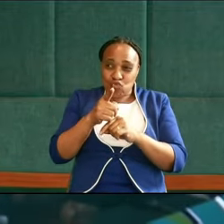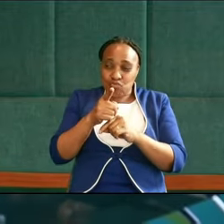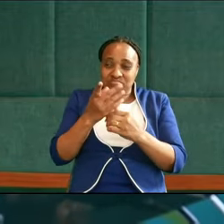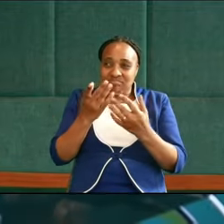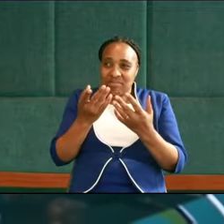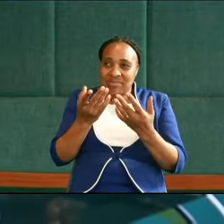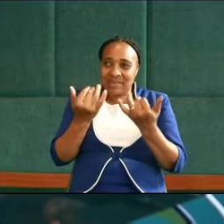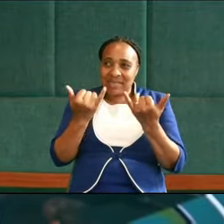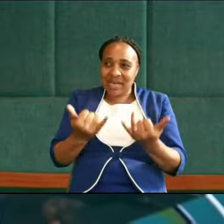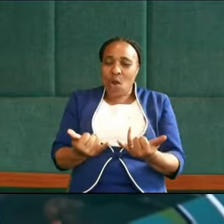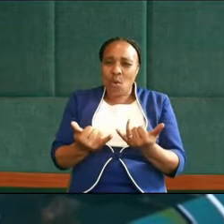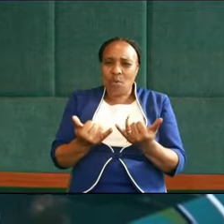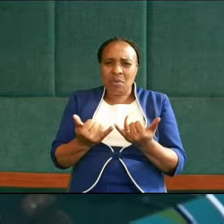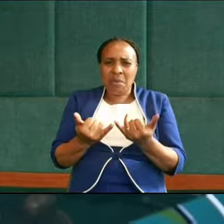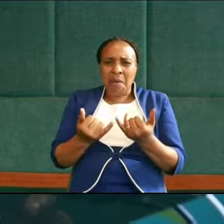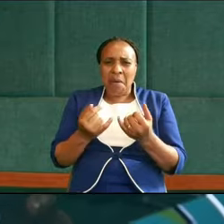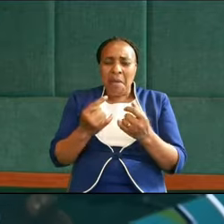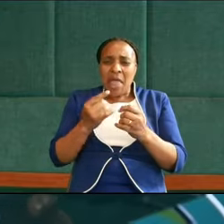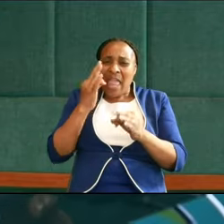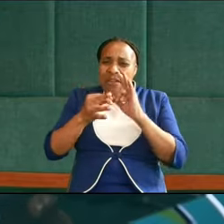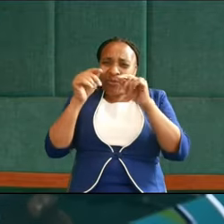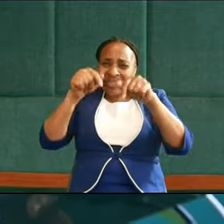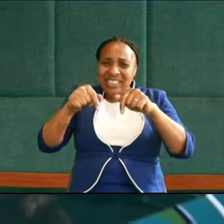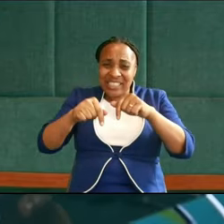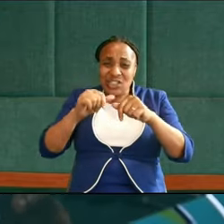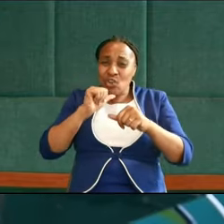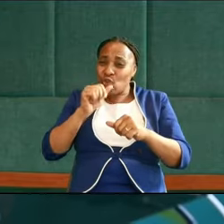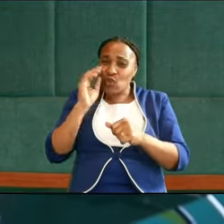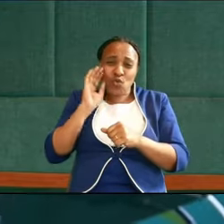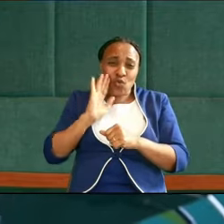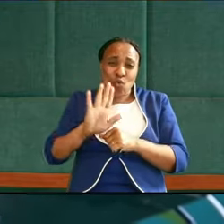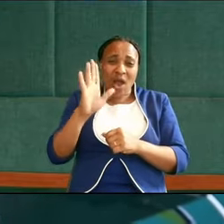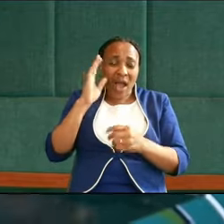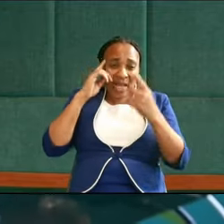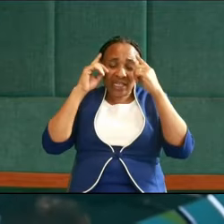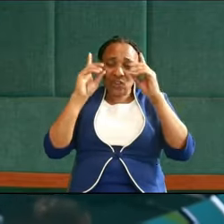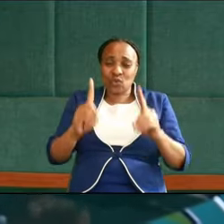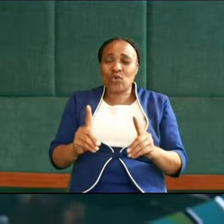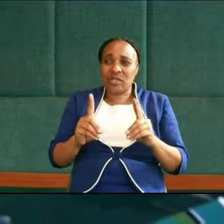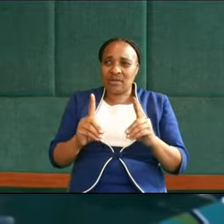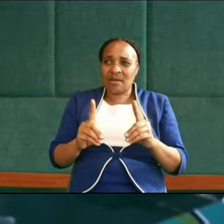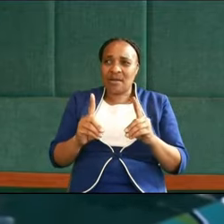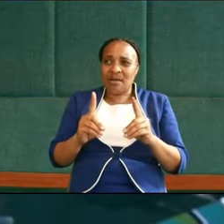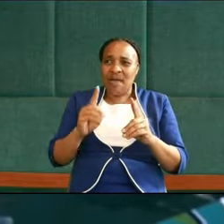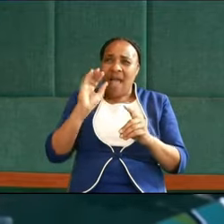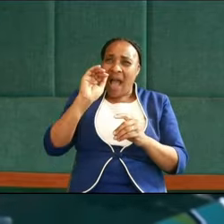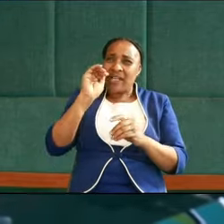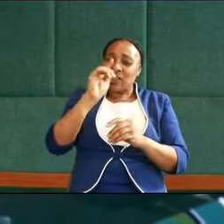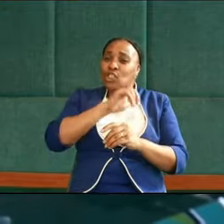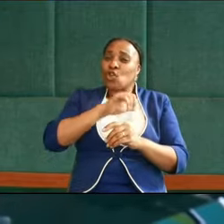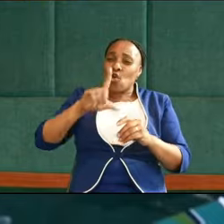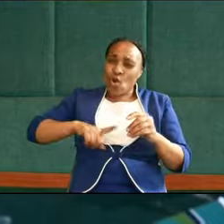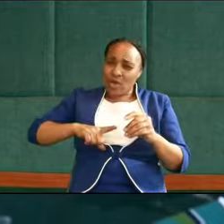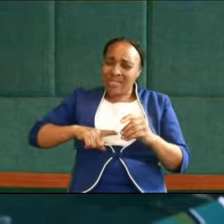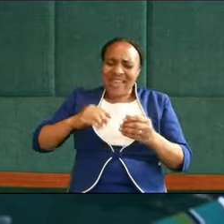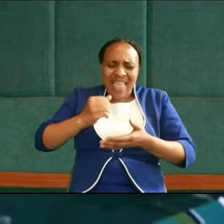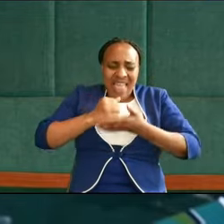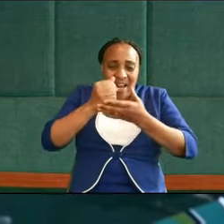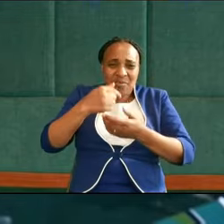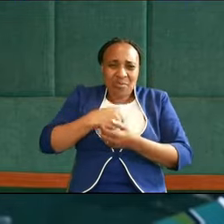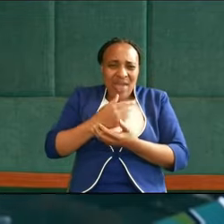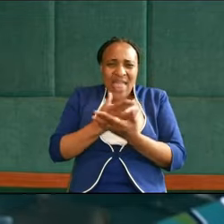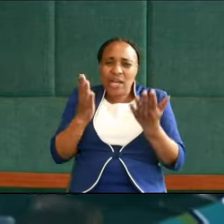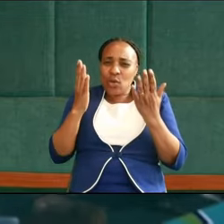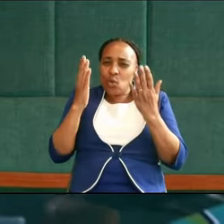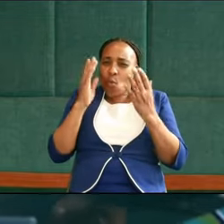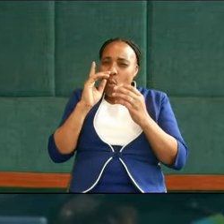Facebook that are watching, if this is your decision, just type, "Help me, Lord. Help me, Lord." Anybody